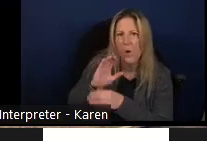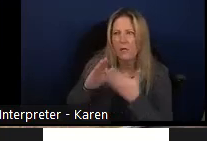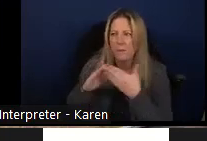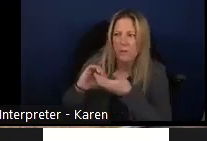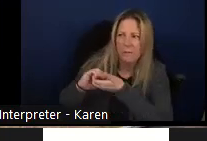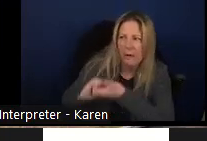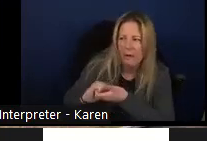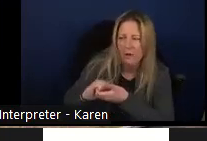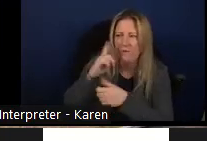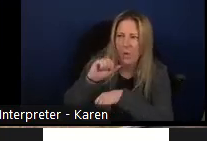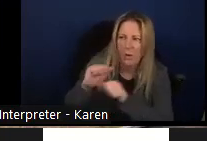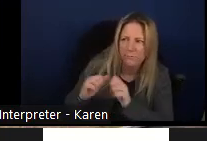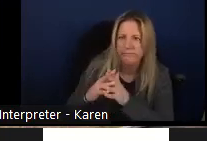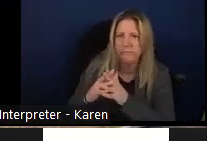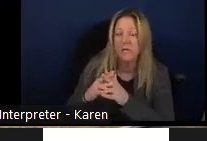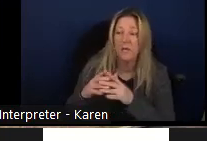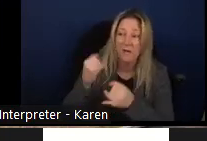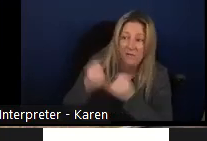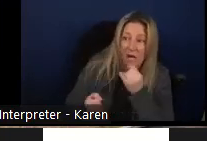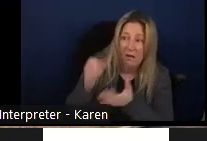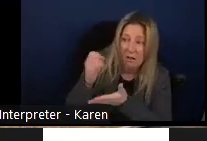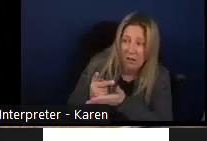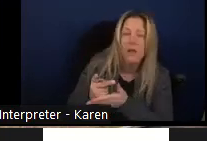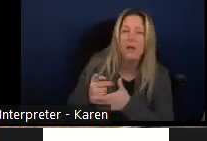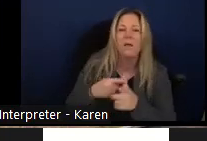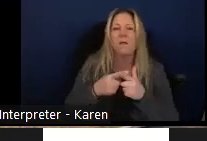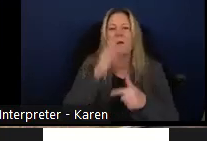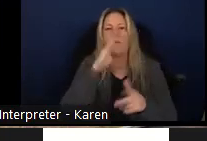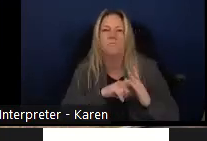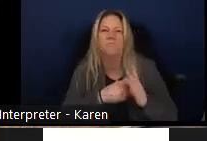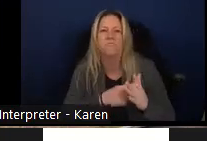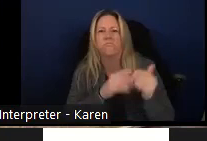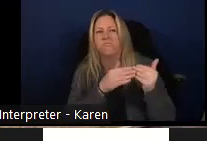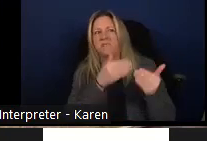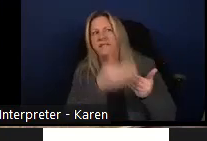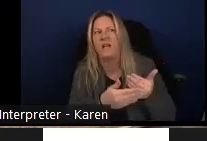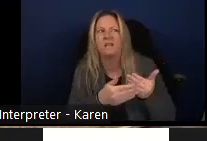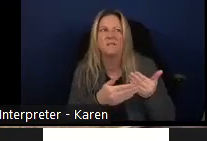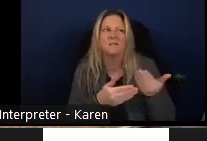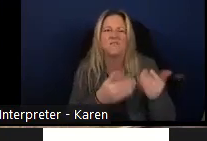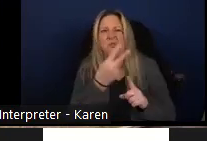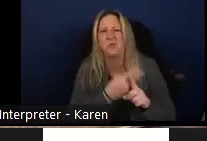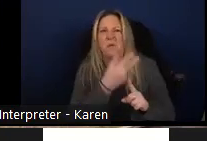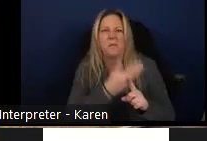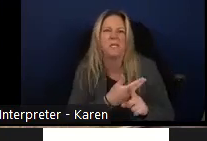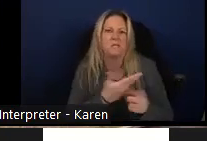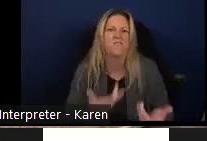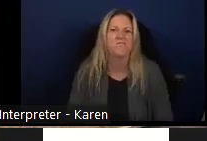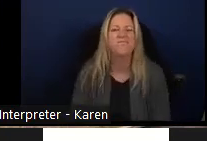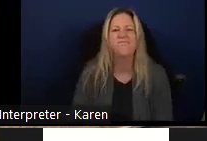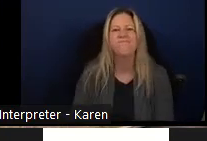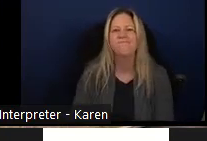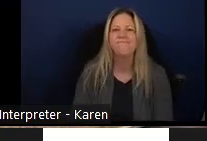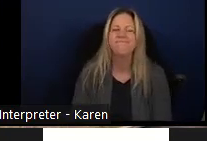program. And so as soon as that is finalized, we'll be launching it hopefully in the next 2 to 3 months.